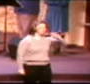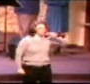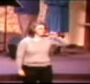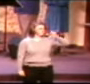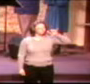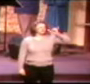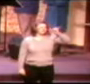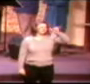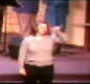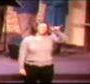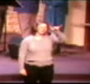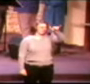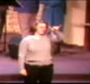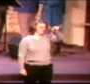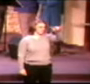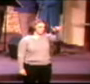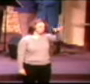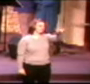love with no